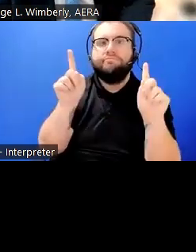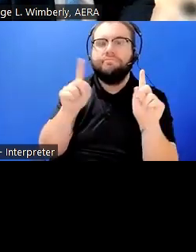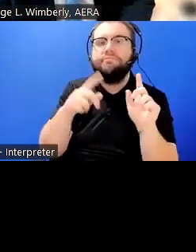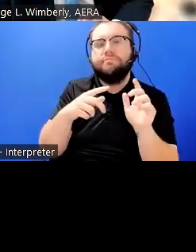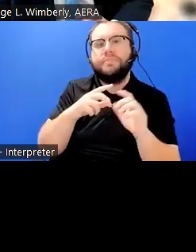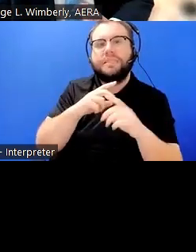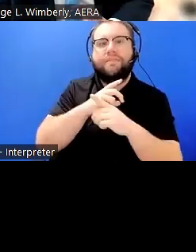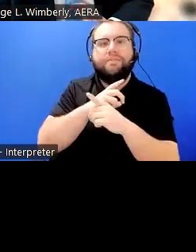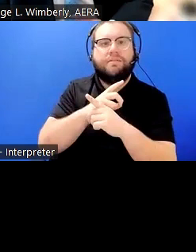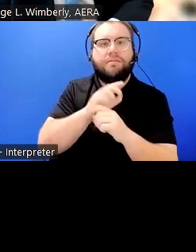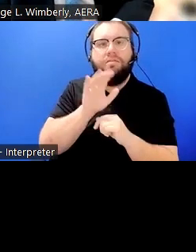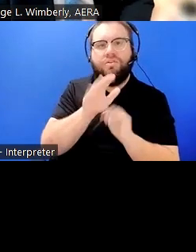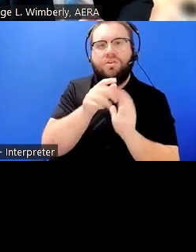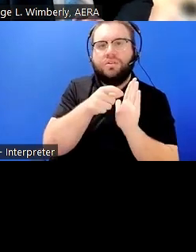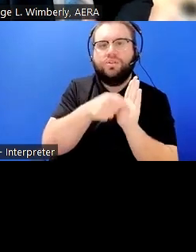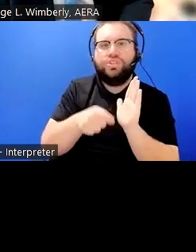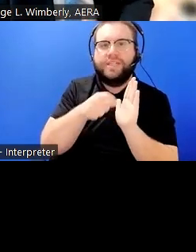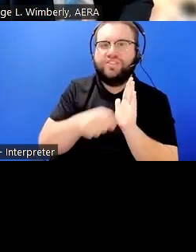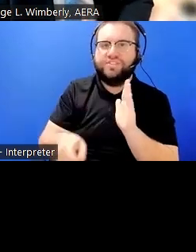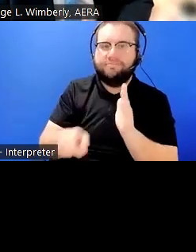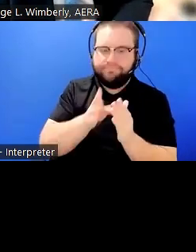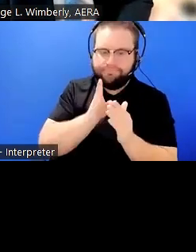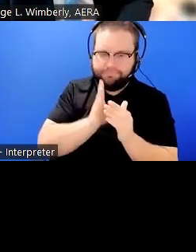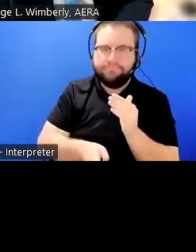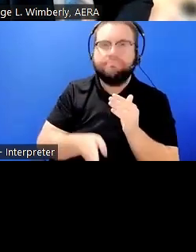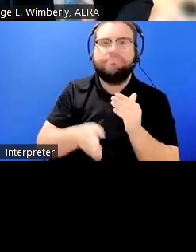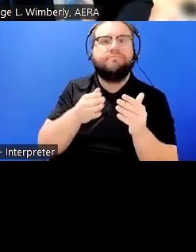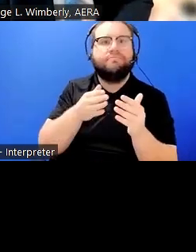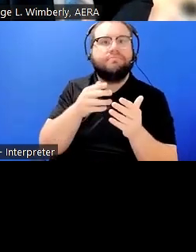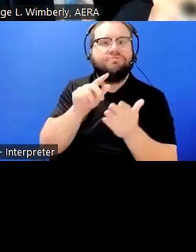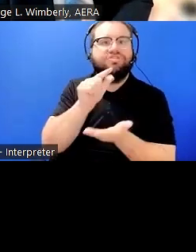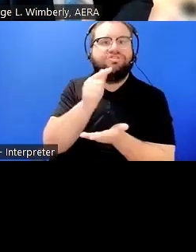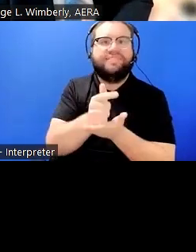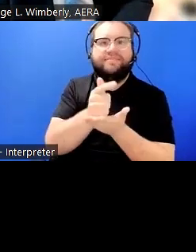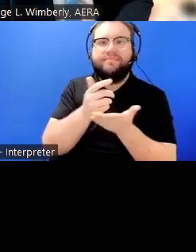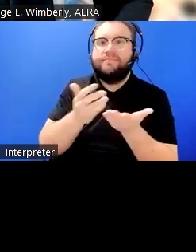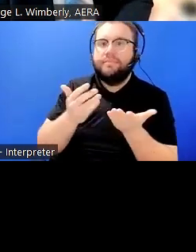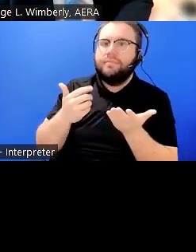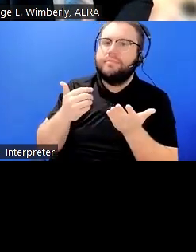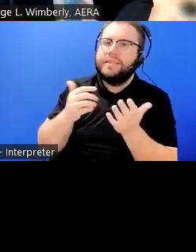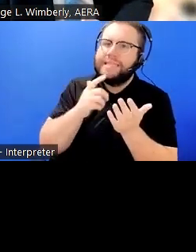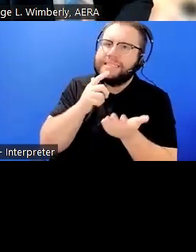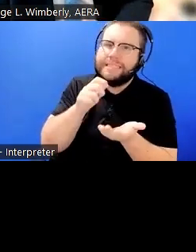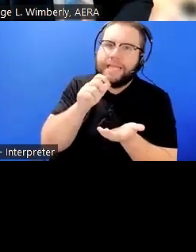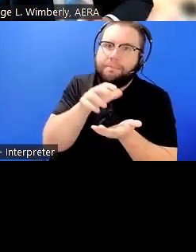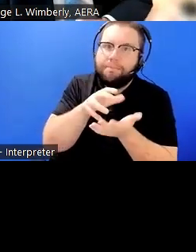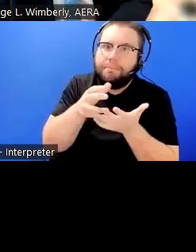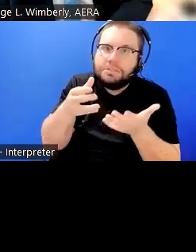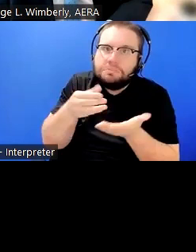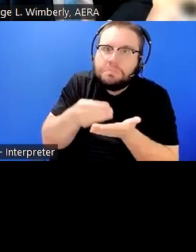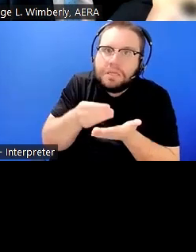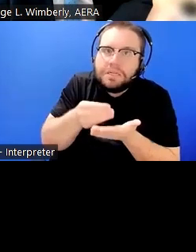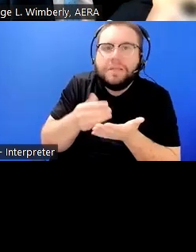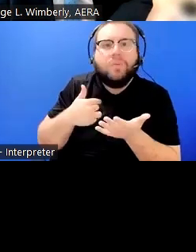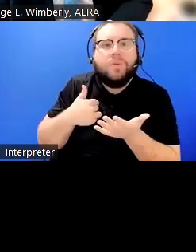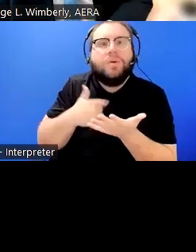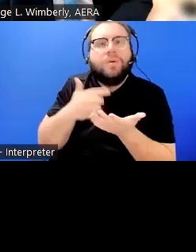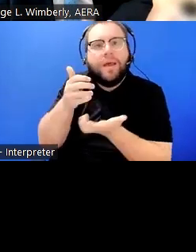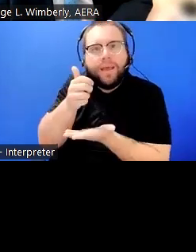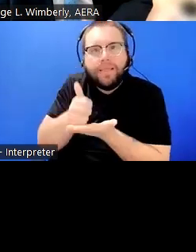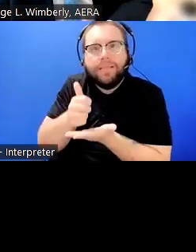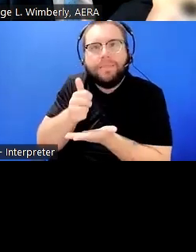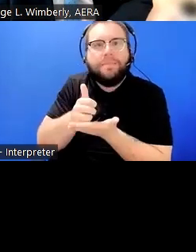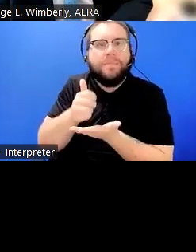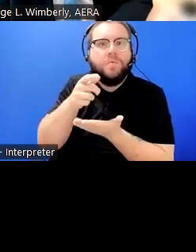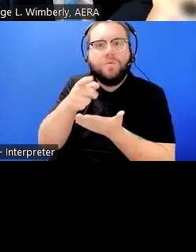push, because it's a small amount of money. We really want to help you to be able to, so I always say, burn that candle by yourself in that